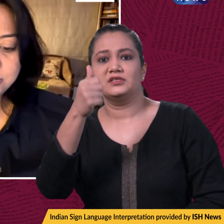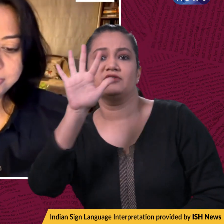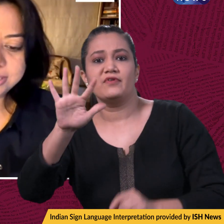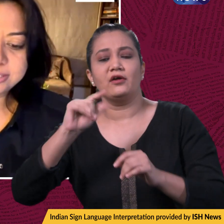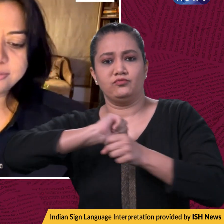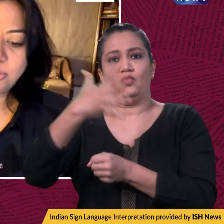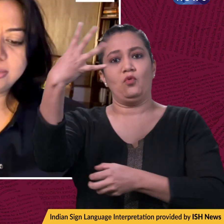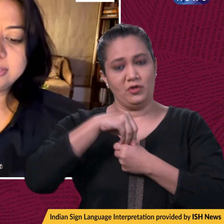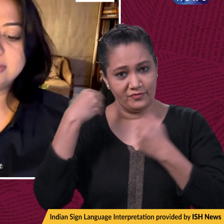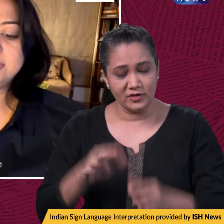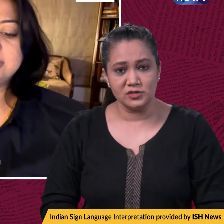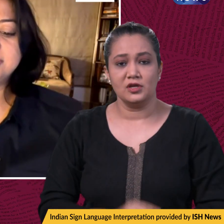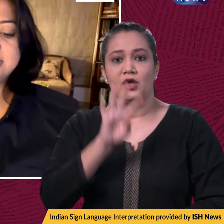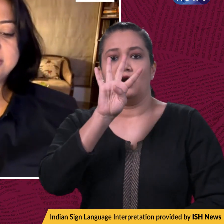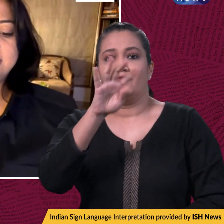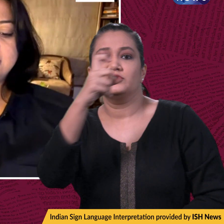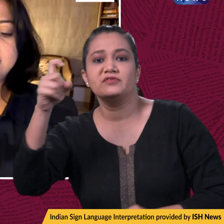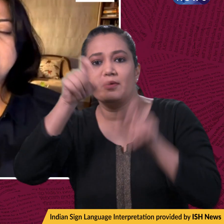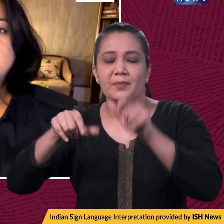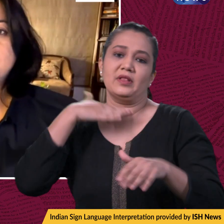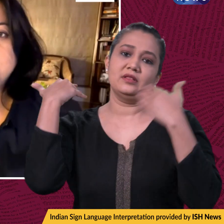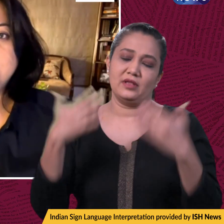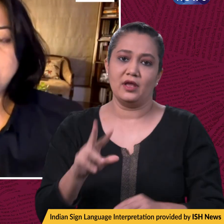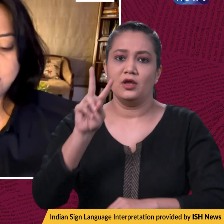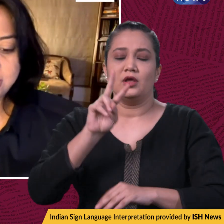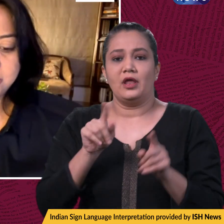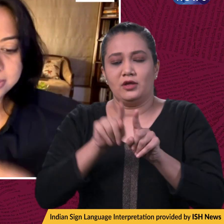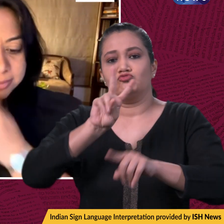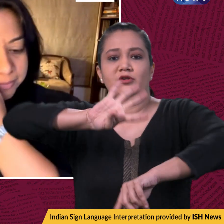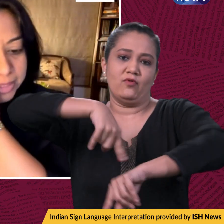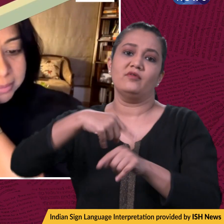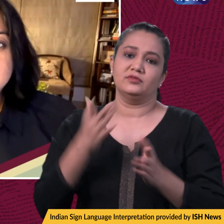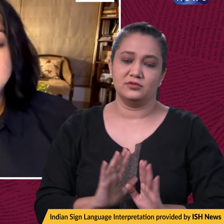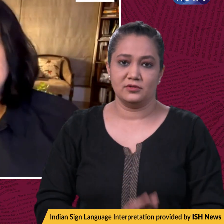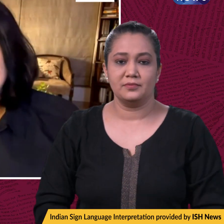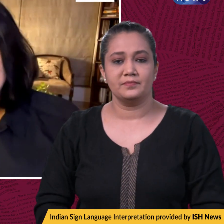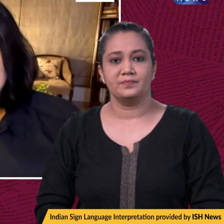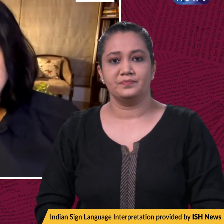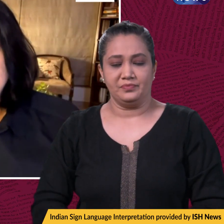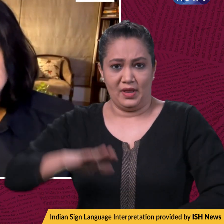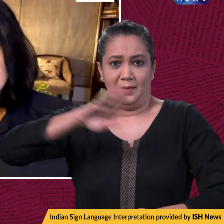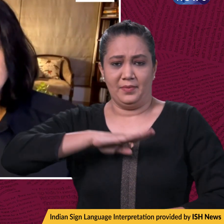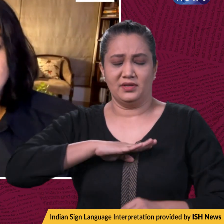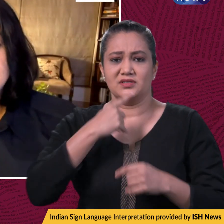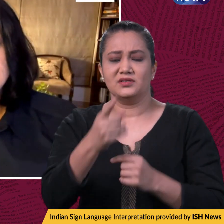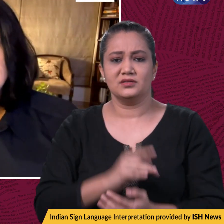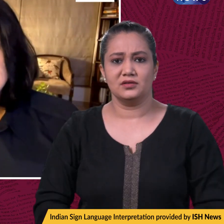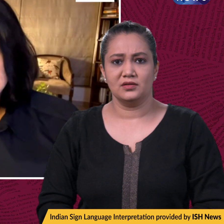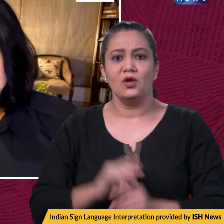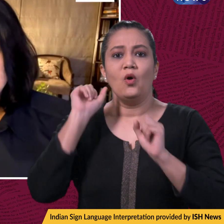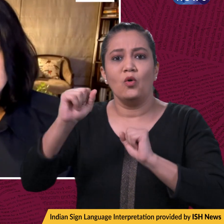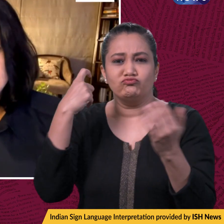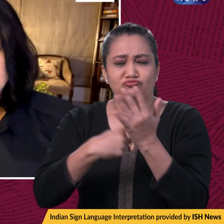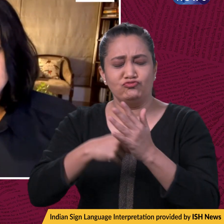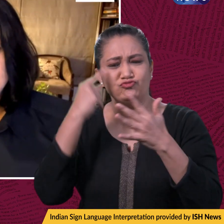9,765 new COVID cases, 477 deaths in the last 24 hours. Maharashtra has watered down